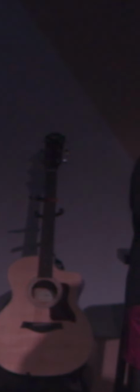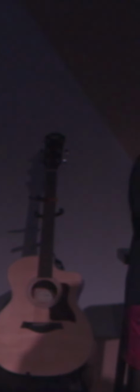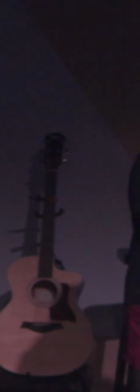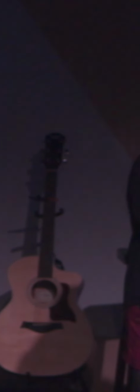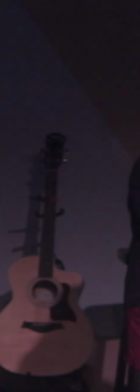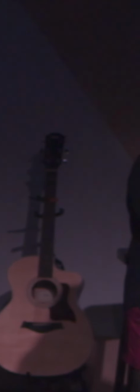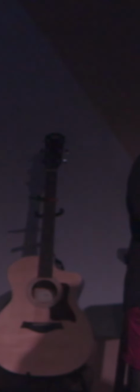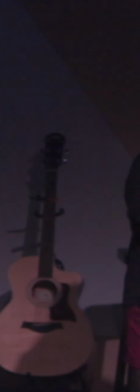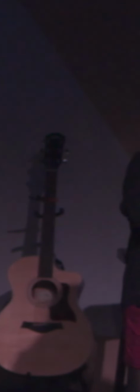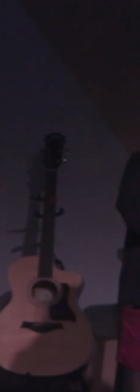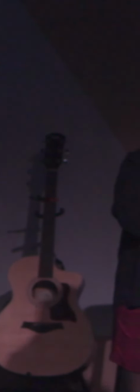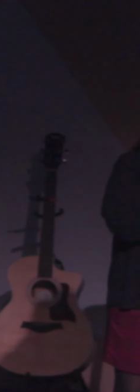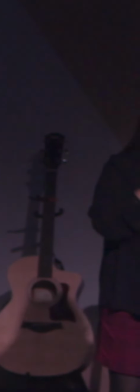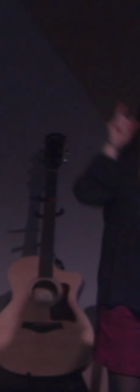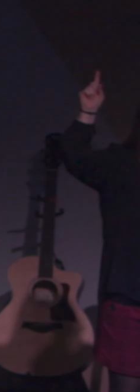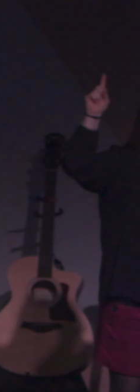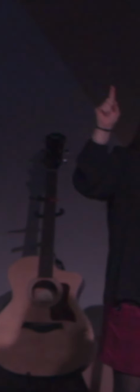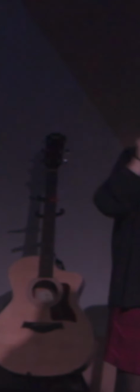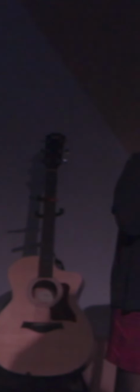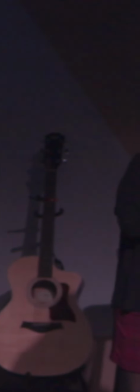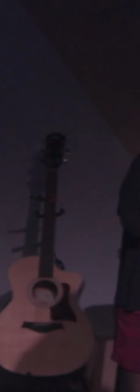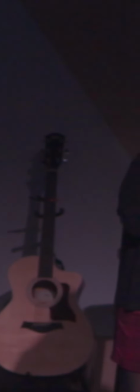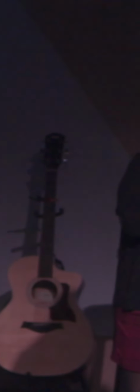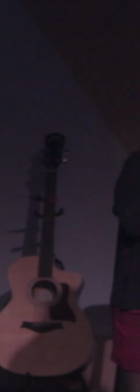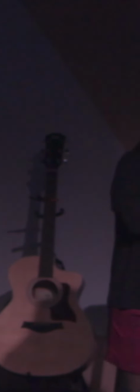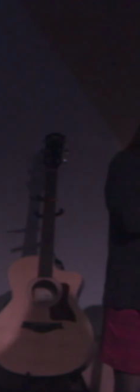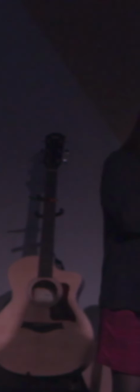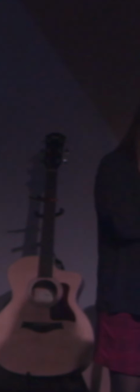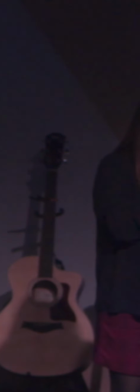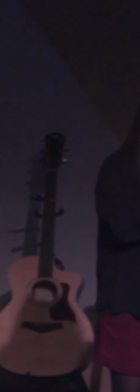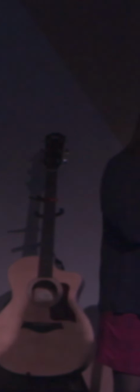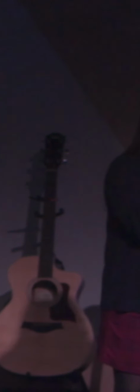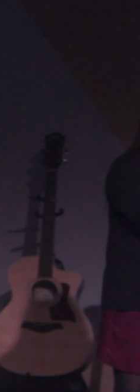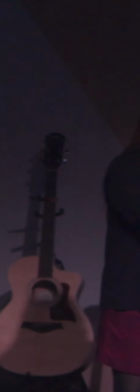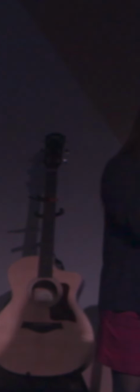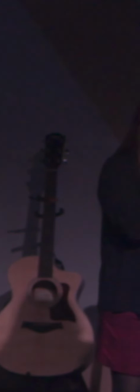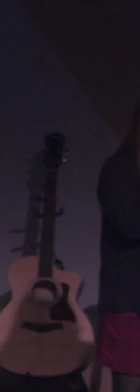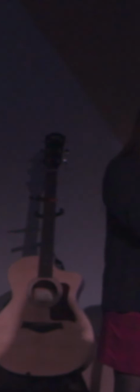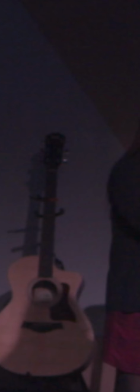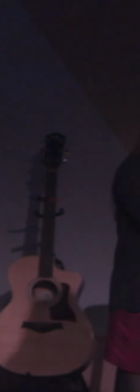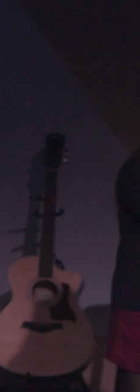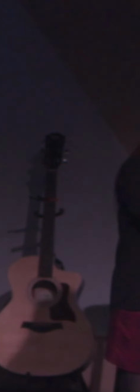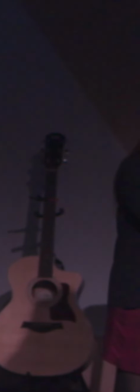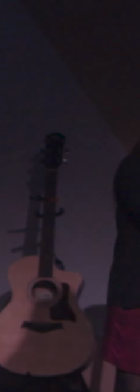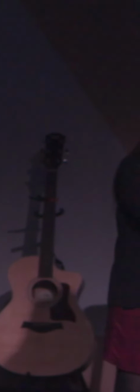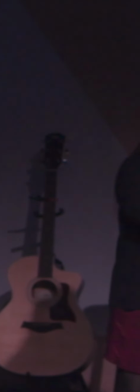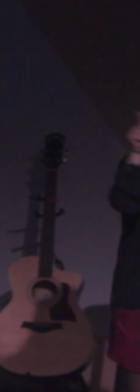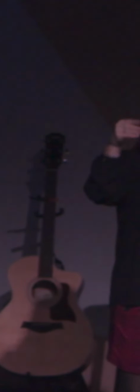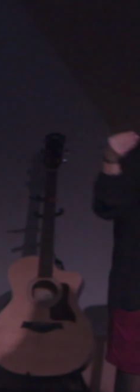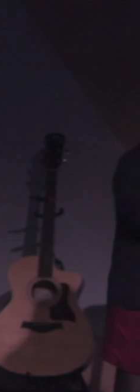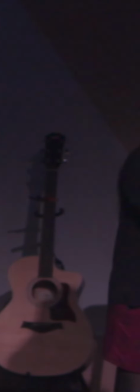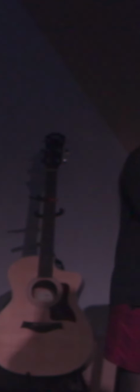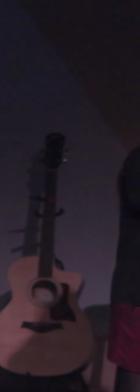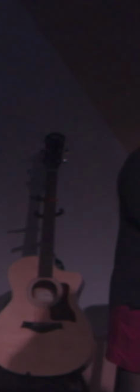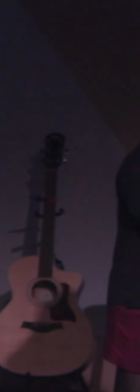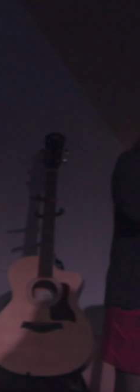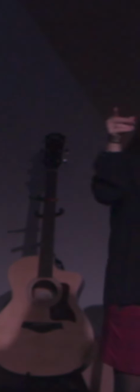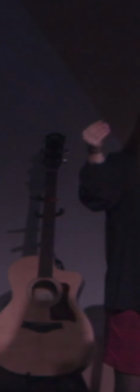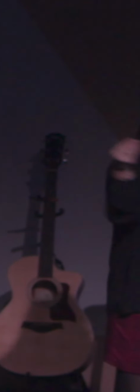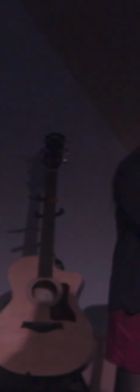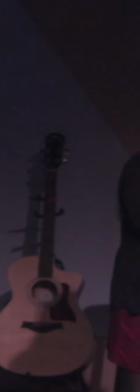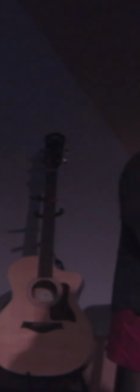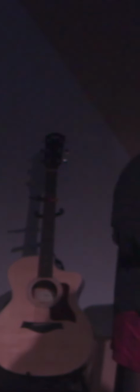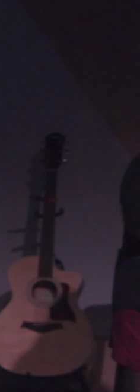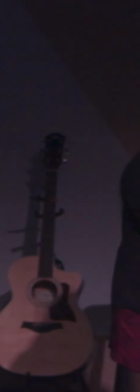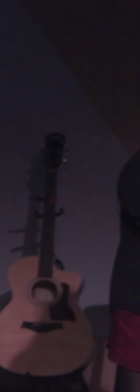Be close as you can, as close as you can to the shepherd as you walk through that valley. And He will give you the faith. He'll give you the strength. He'll give you the,